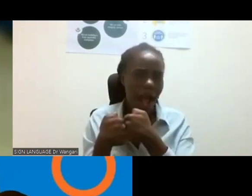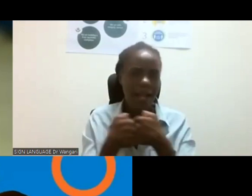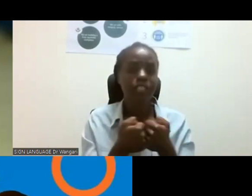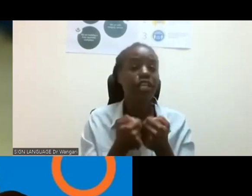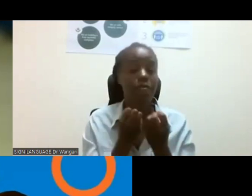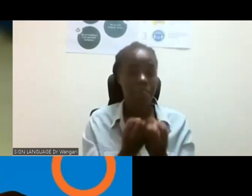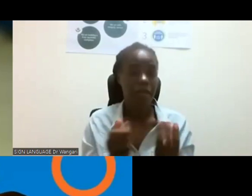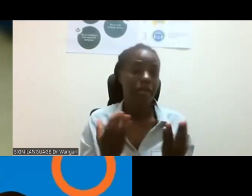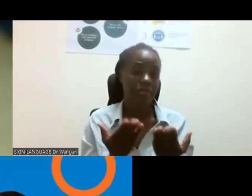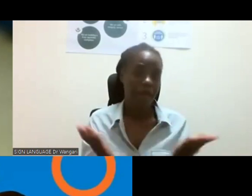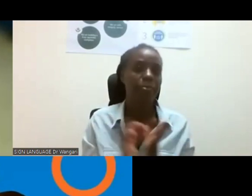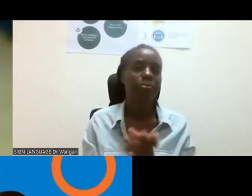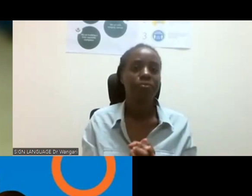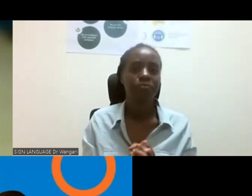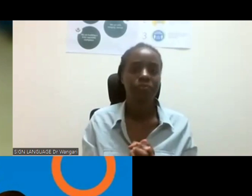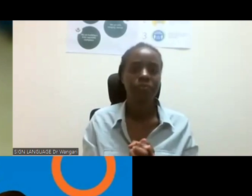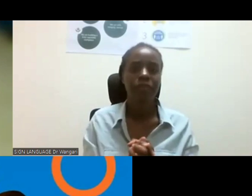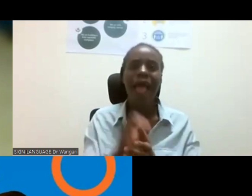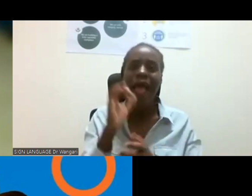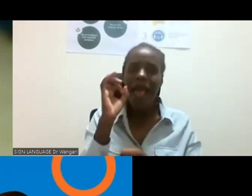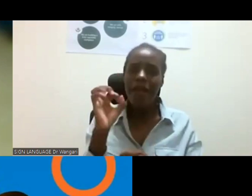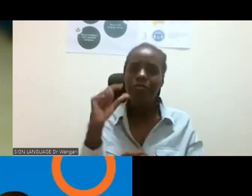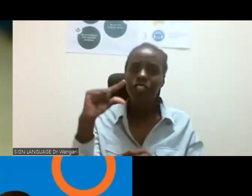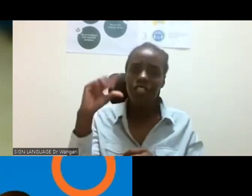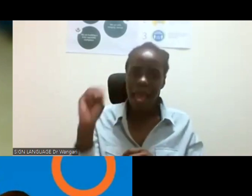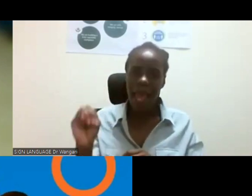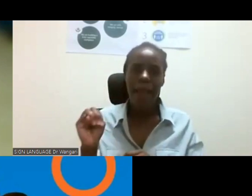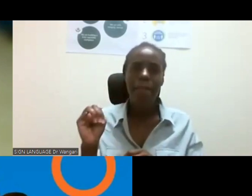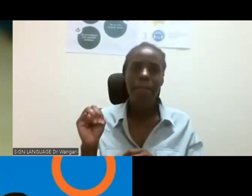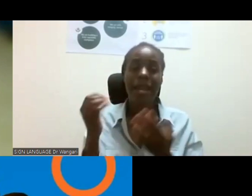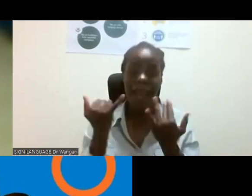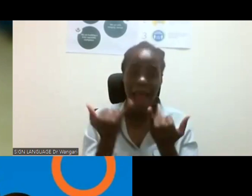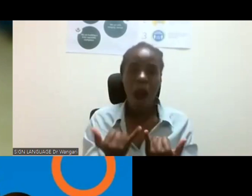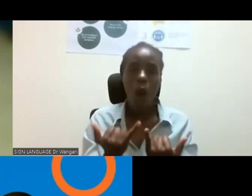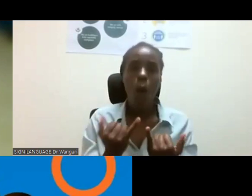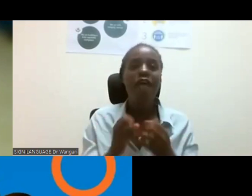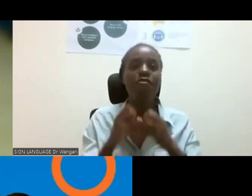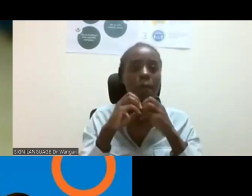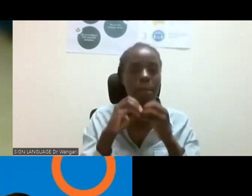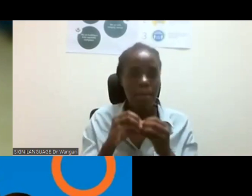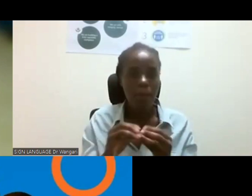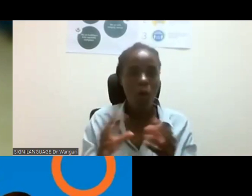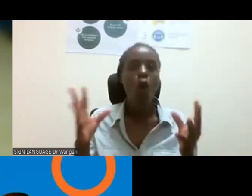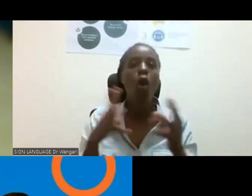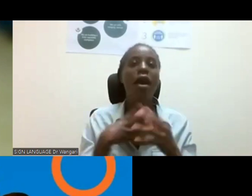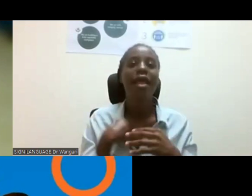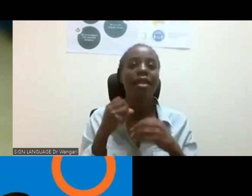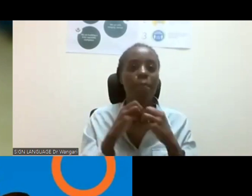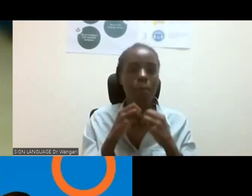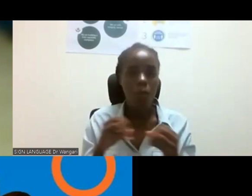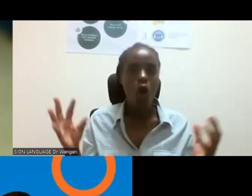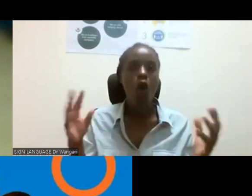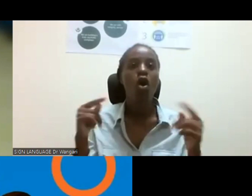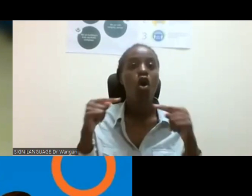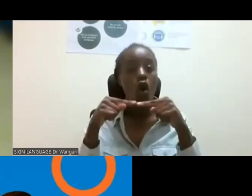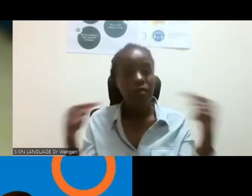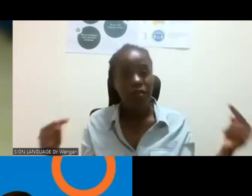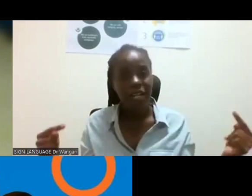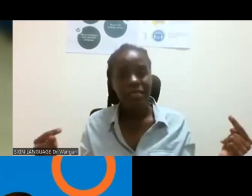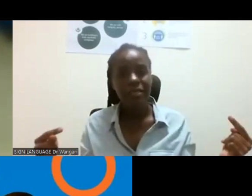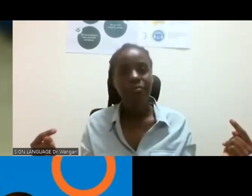FGM is, in context where we're seeing more and more humanitarian crises. We're seeing conflicts, we're seeing,